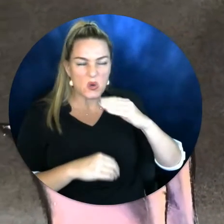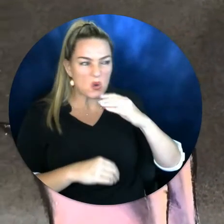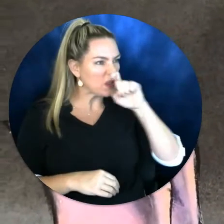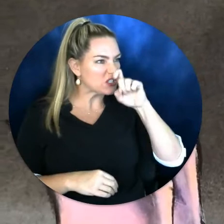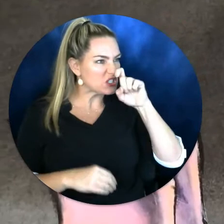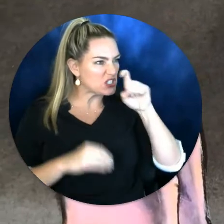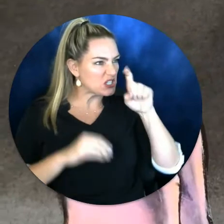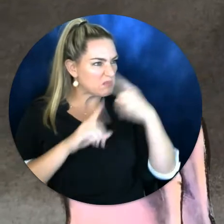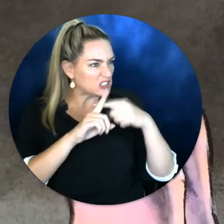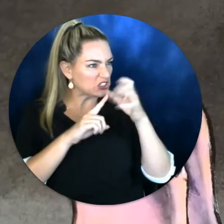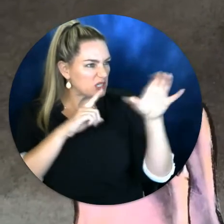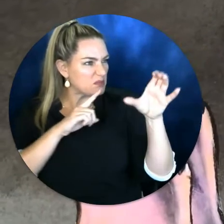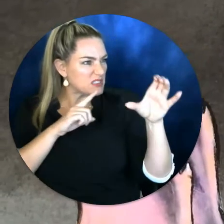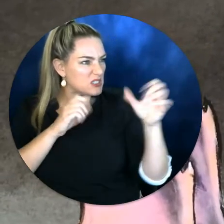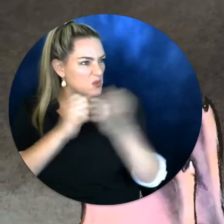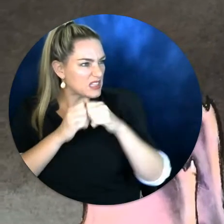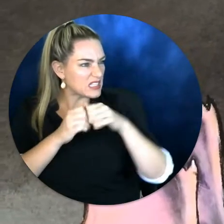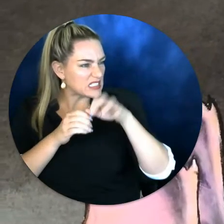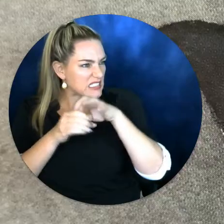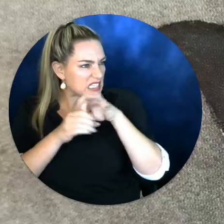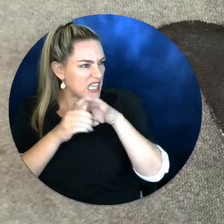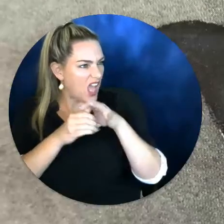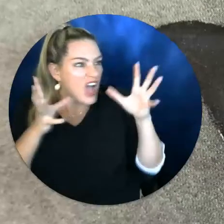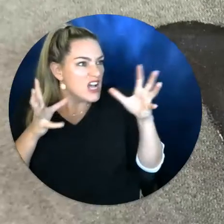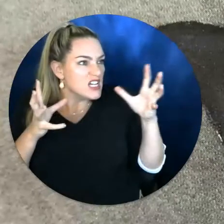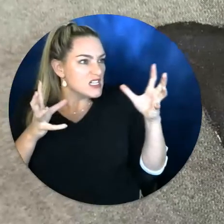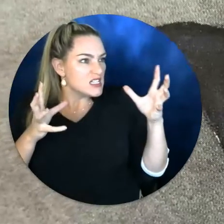chips for my tea."